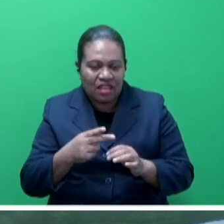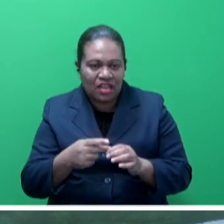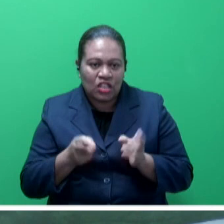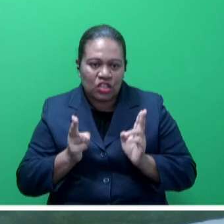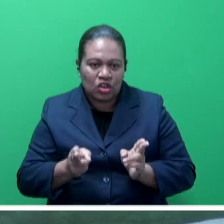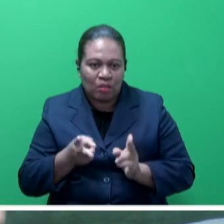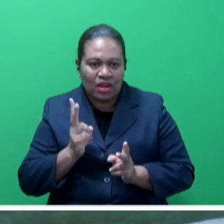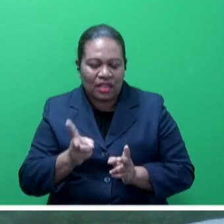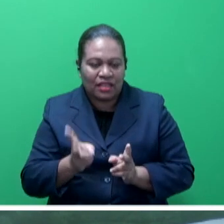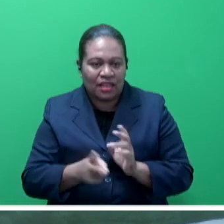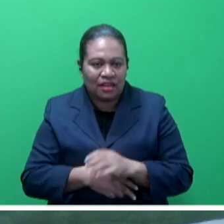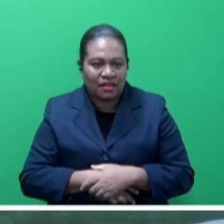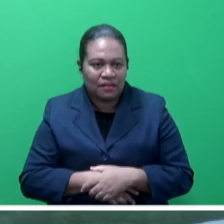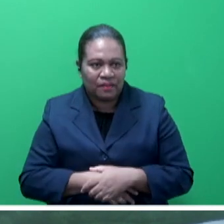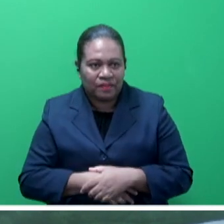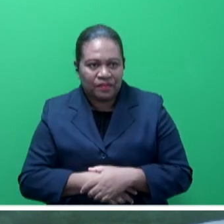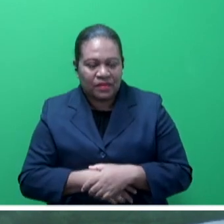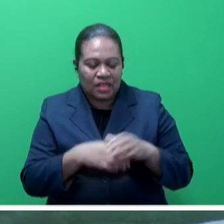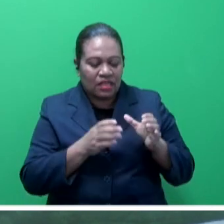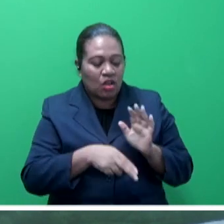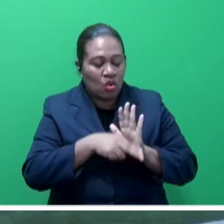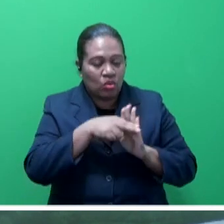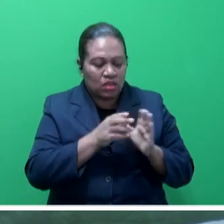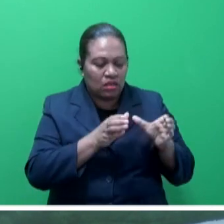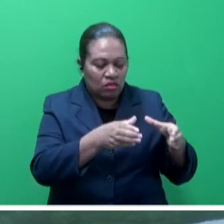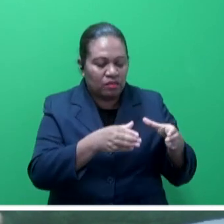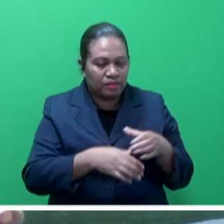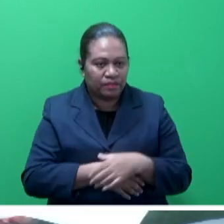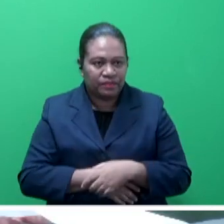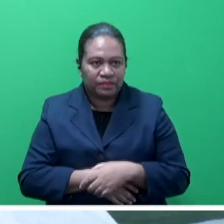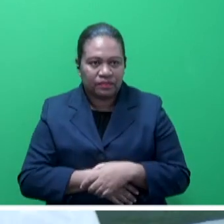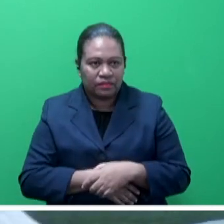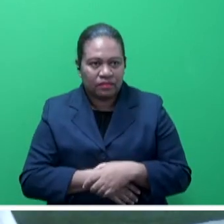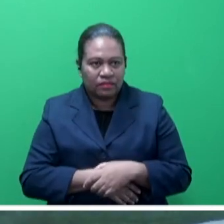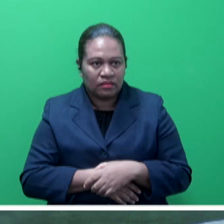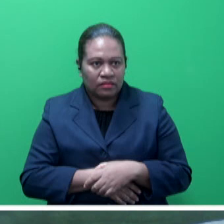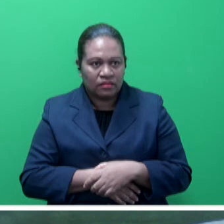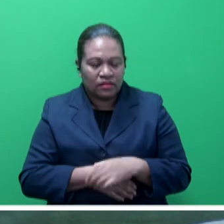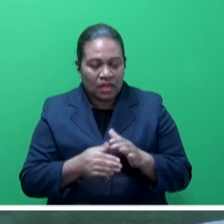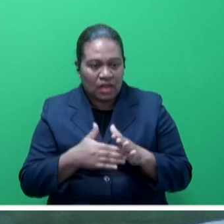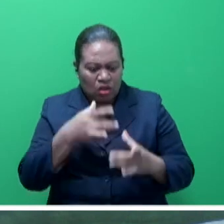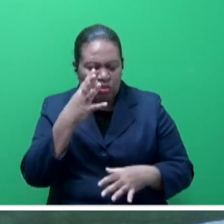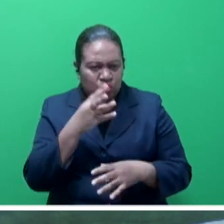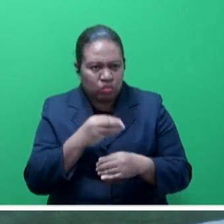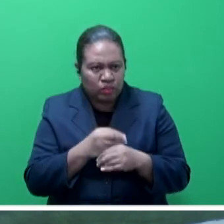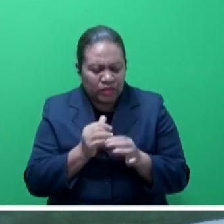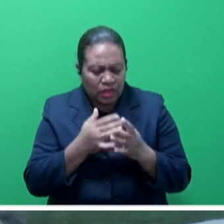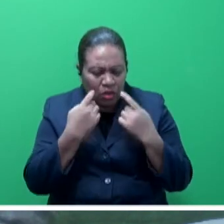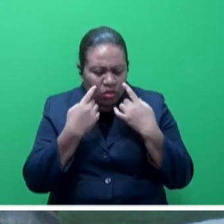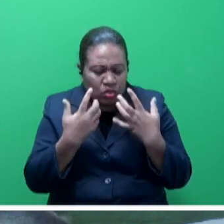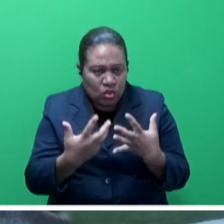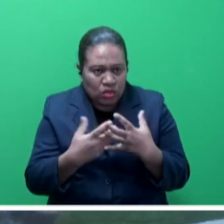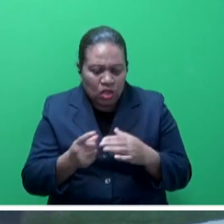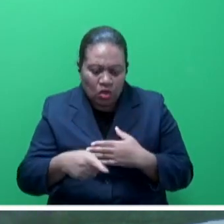which segment in the hotel sector that they are in, Mr. Speaker, sir. So overall, Mr. Speaker, sir, of course, as we highlighted, that we